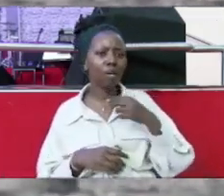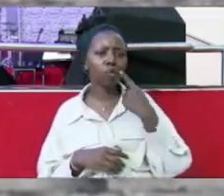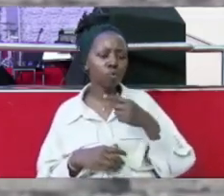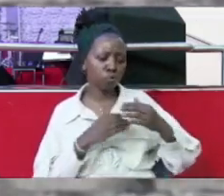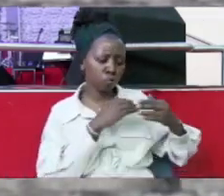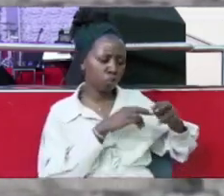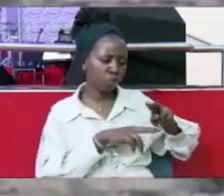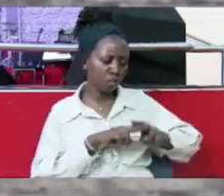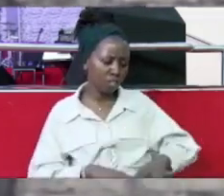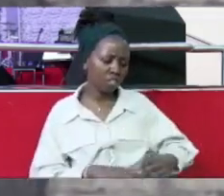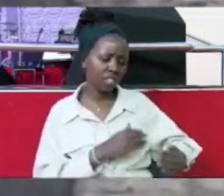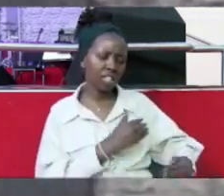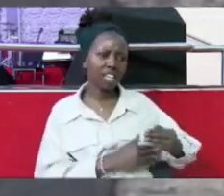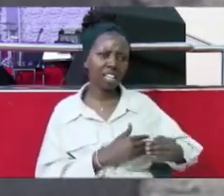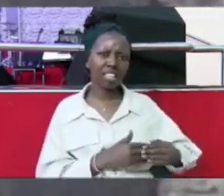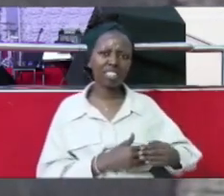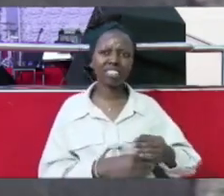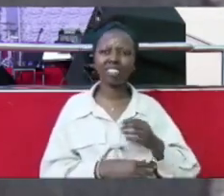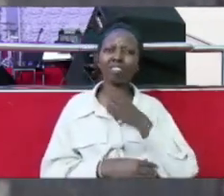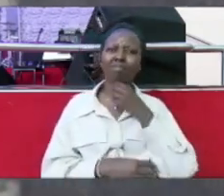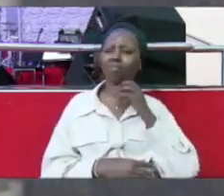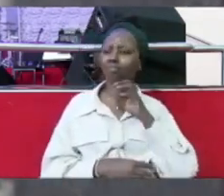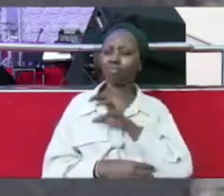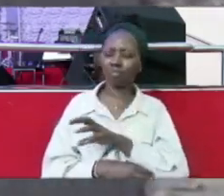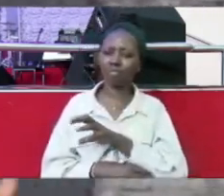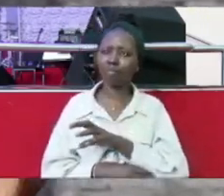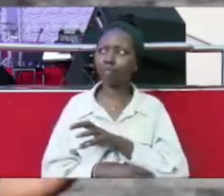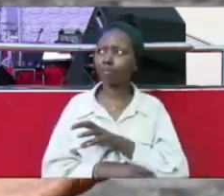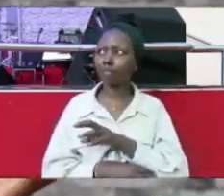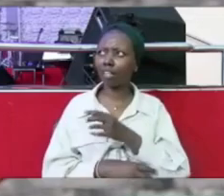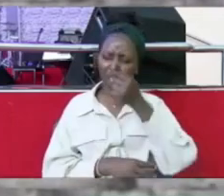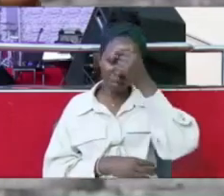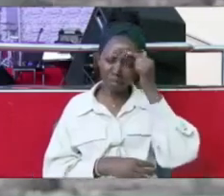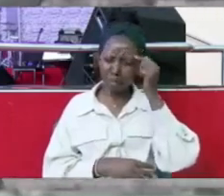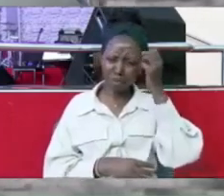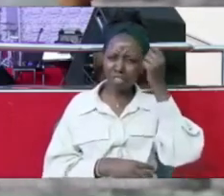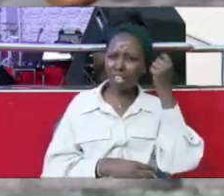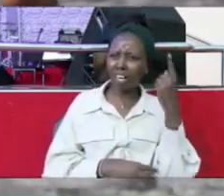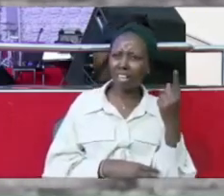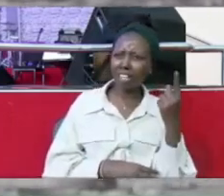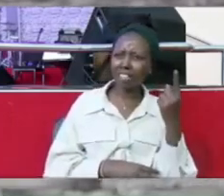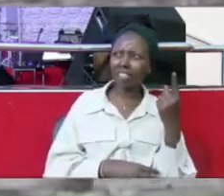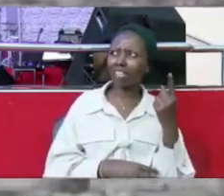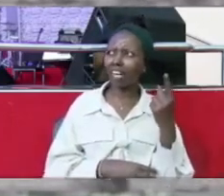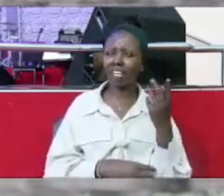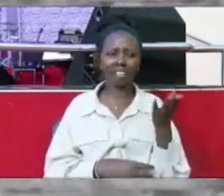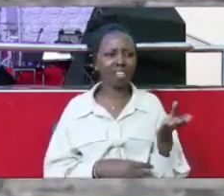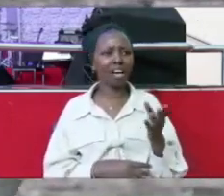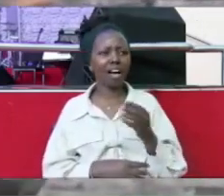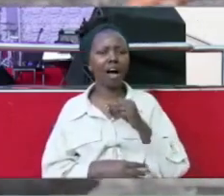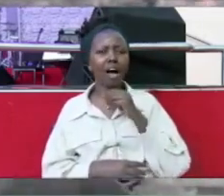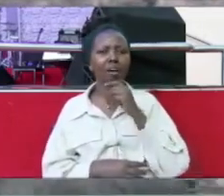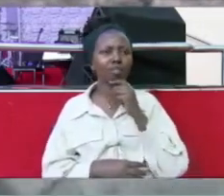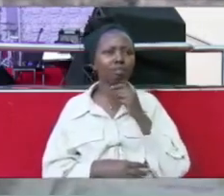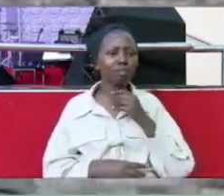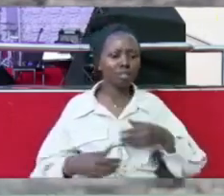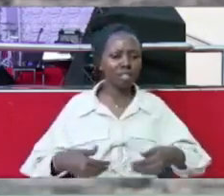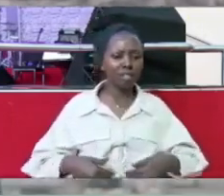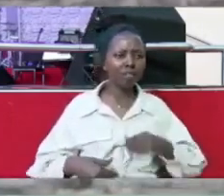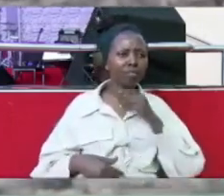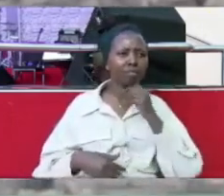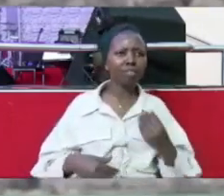ambaye aliketi kando na hao wawili akakuwa na ghadhabika sana. Because he could not understand this big man, he has never traveled with a